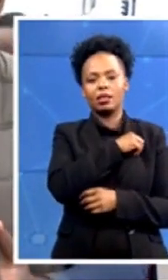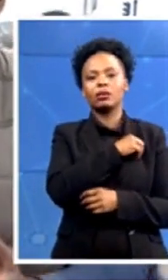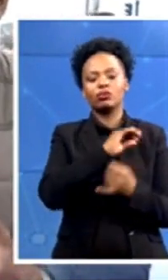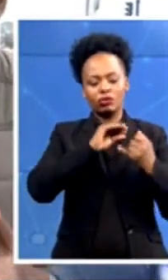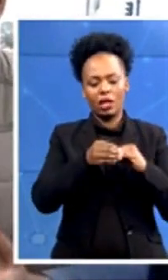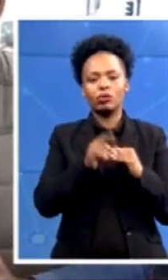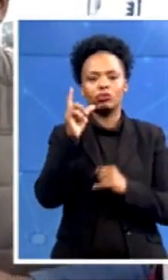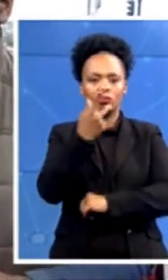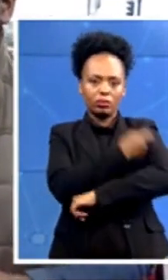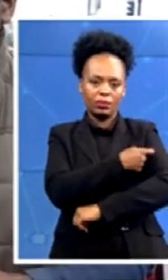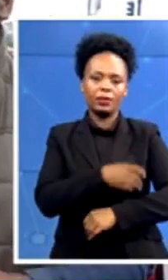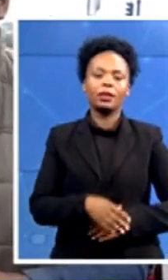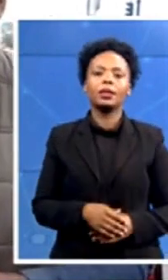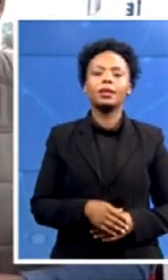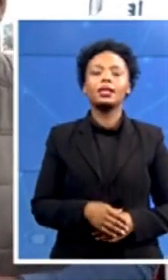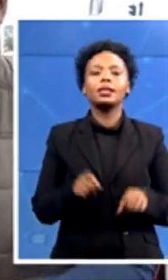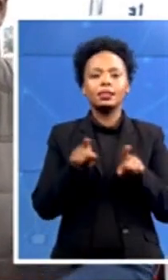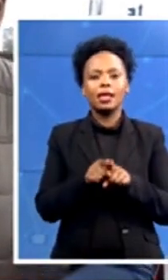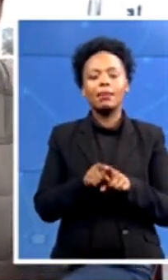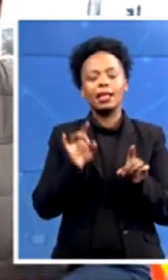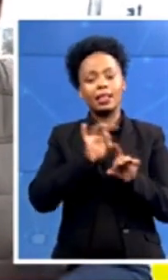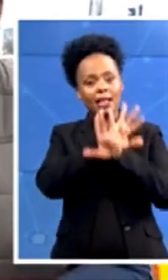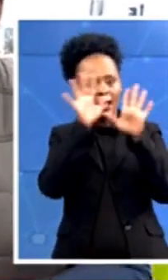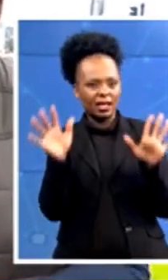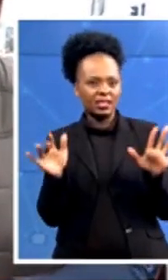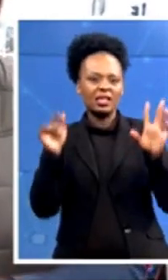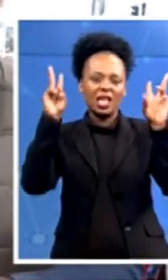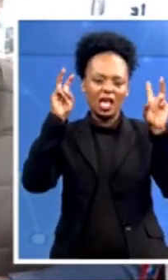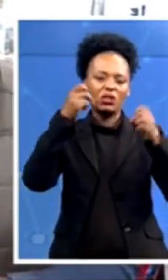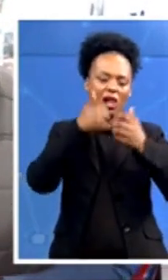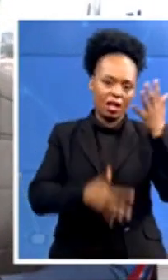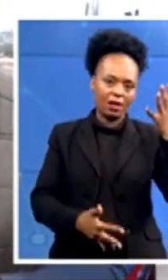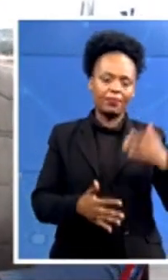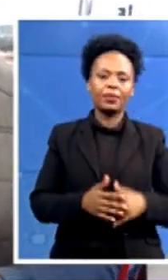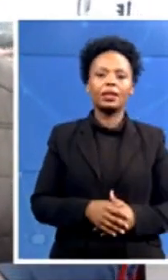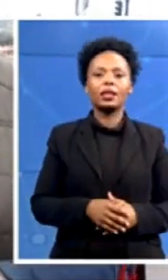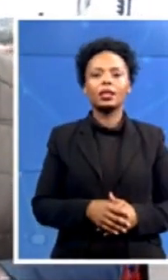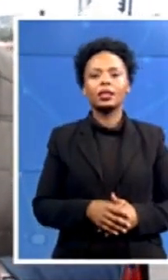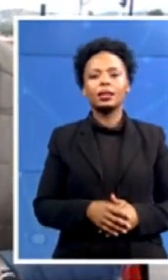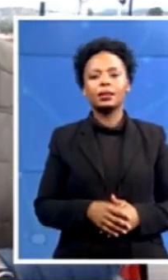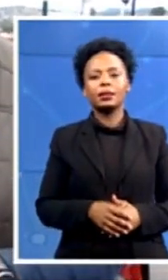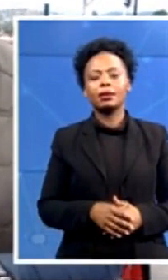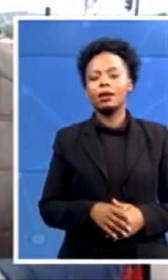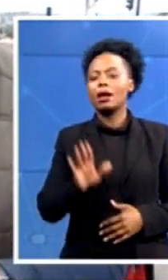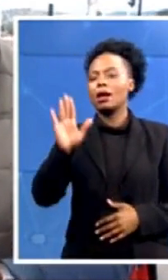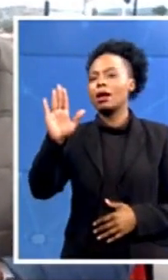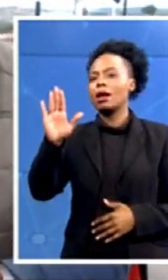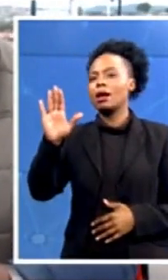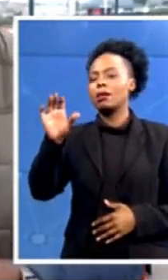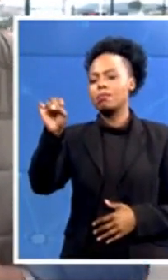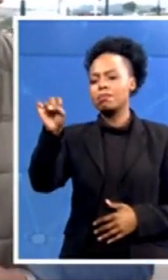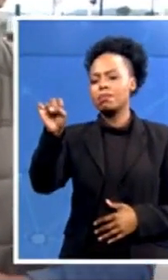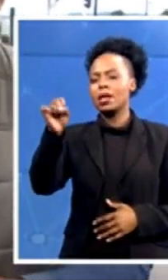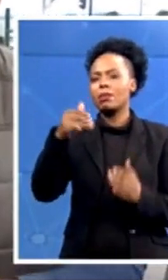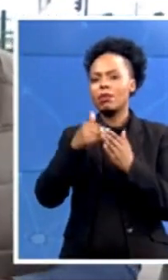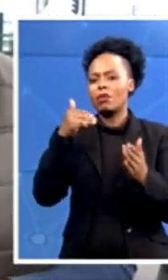more clarity on other issues as well. Back to you, Blaine, in studio. Mlondi, before, I hope the Minister is still there. I just want to get his response